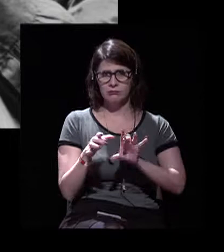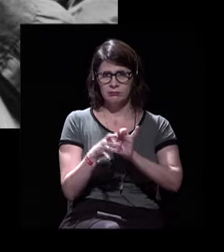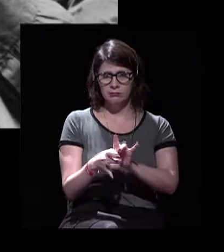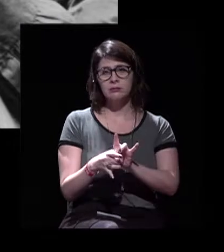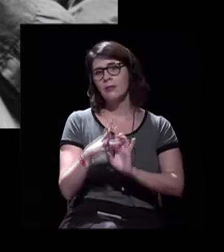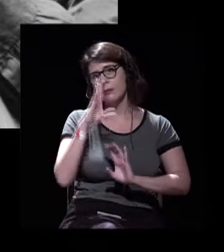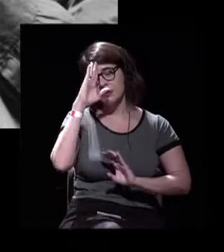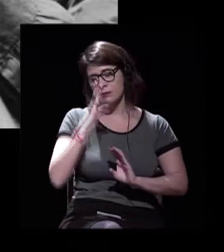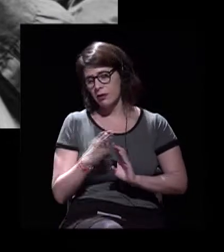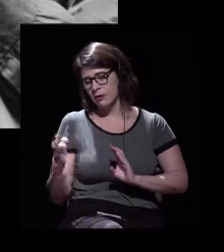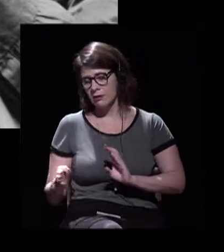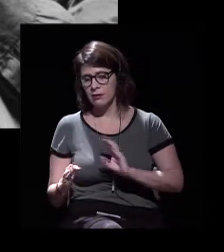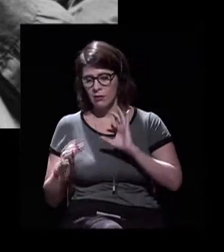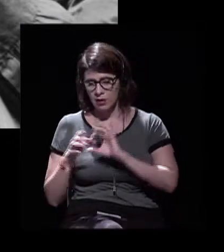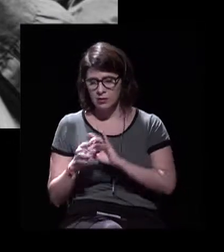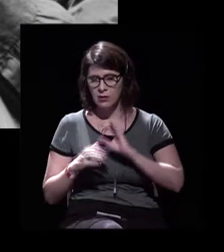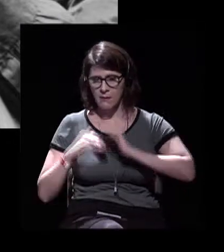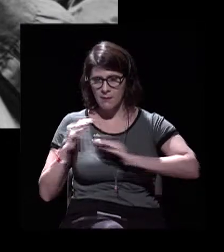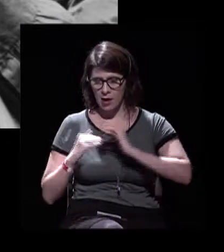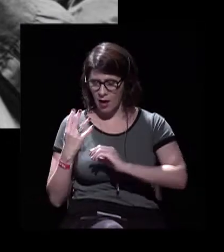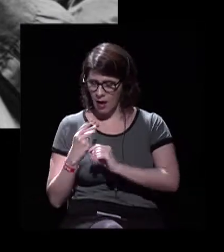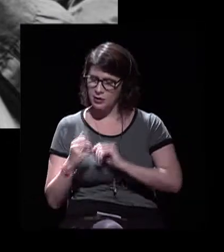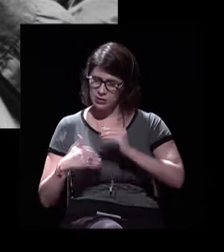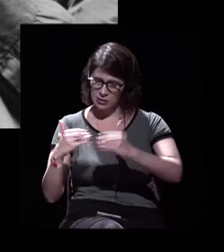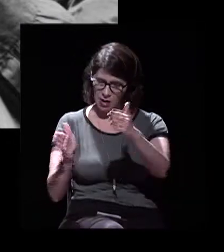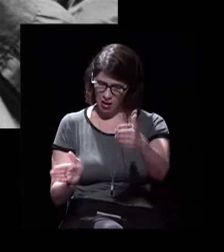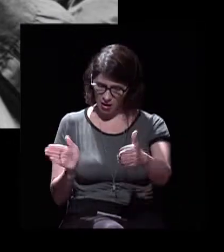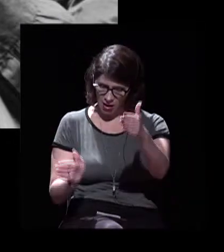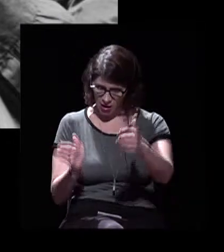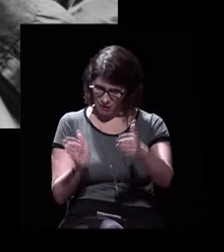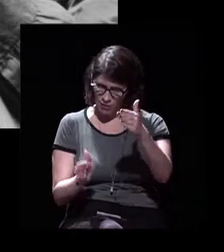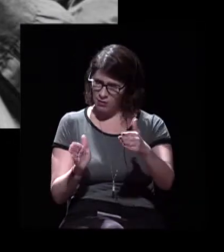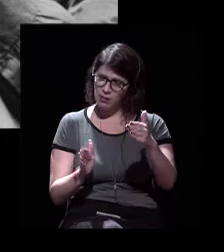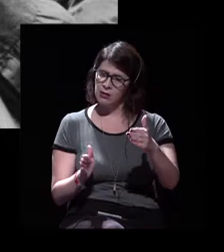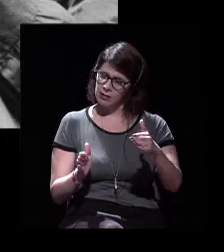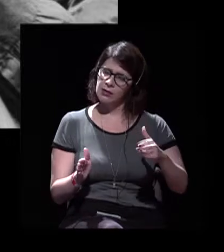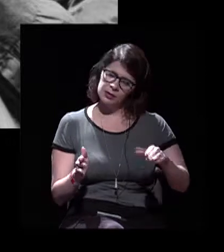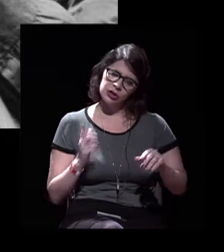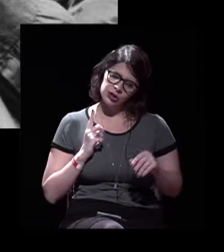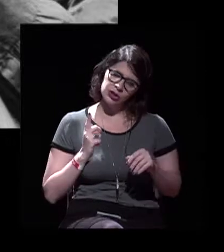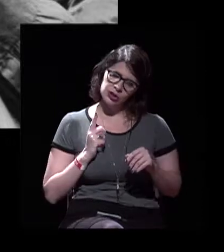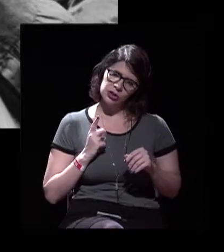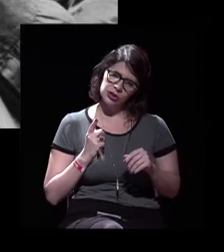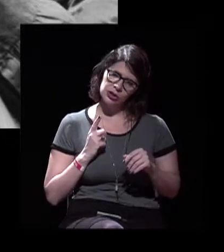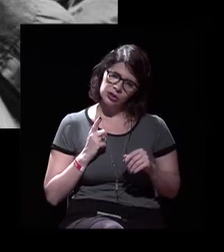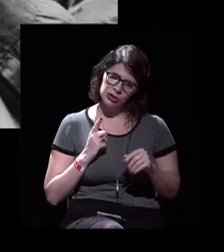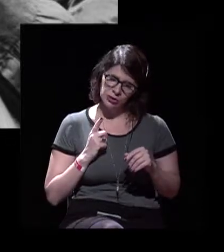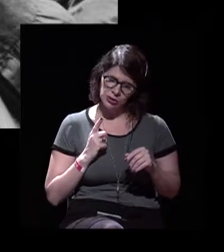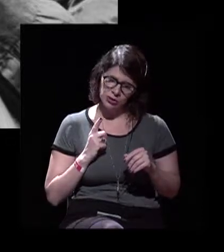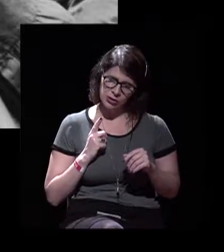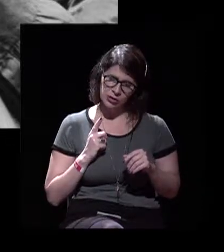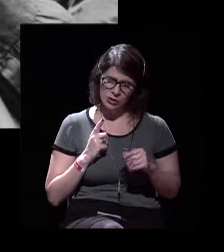produced during that period, characterized in a great way by a departure from the formal language of